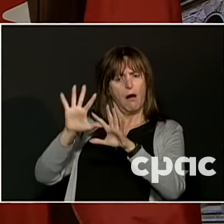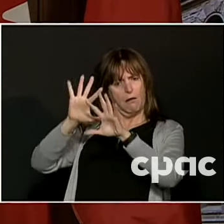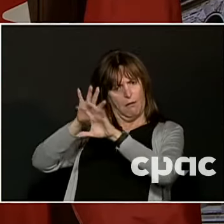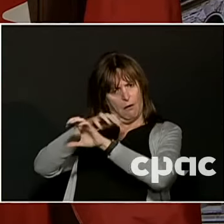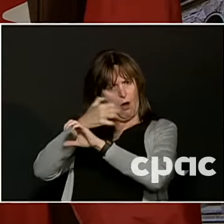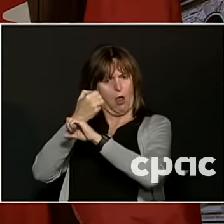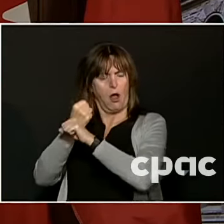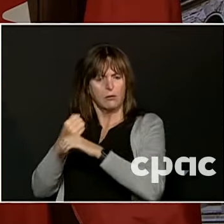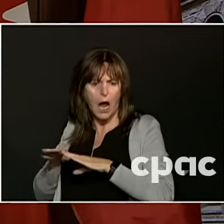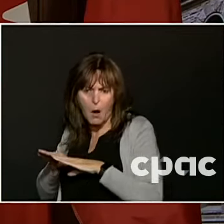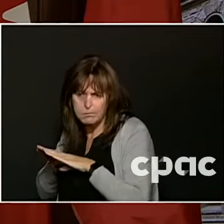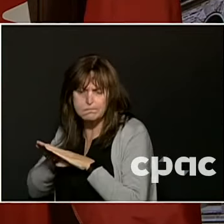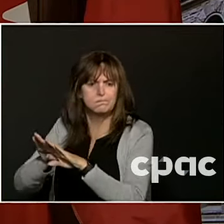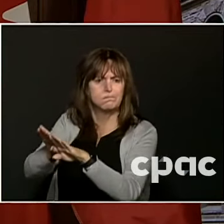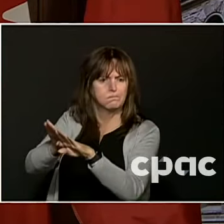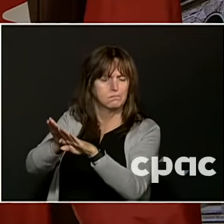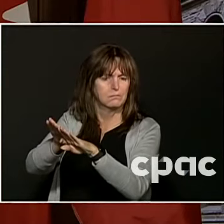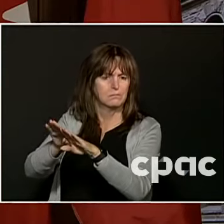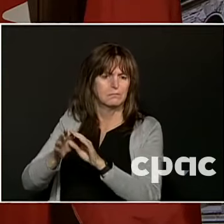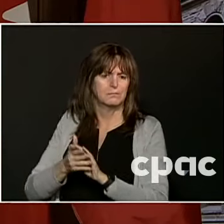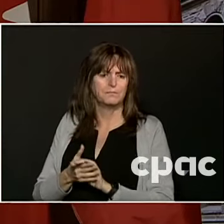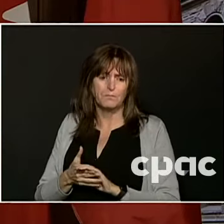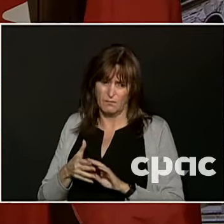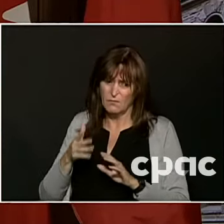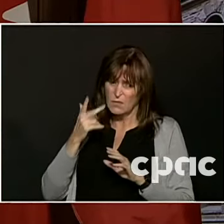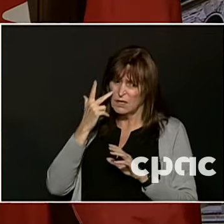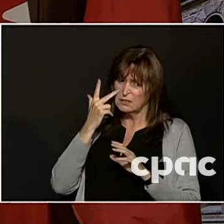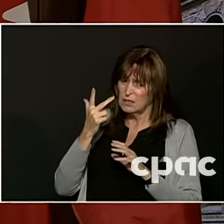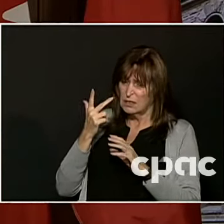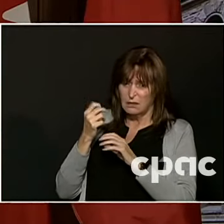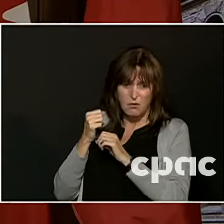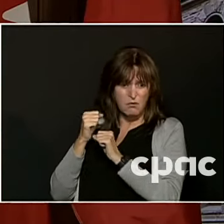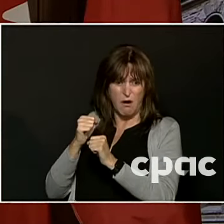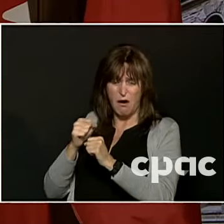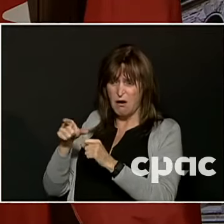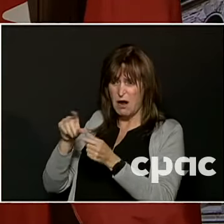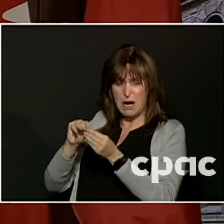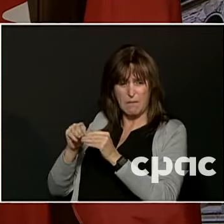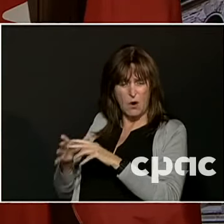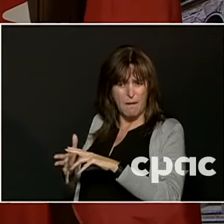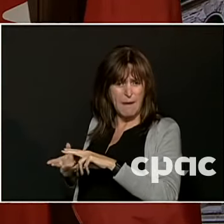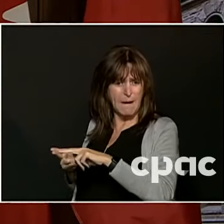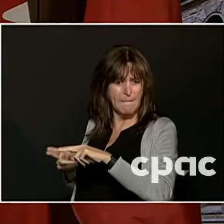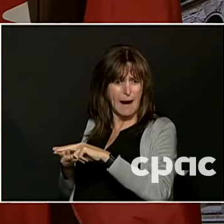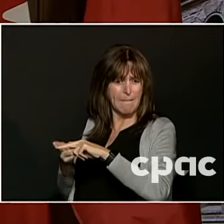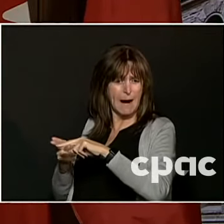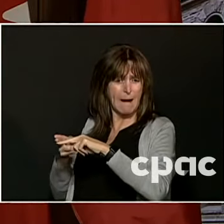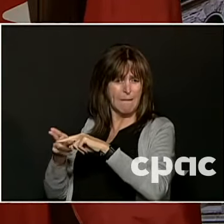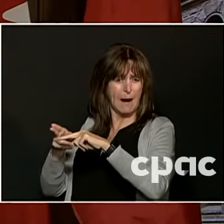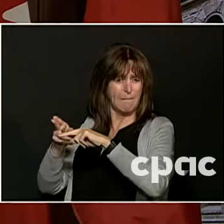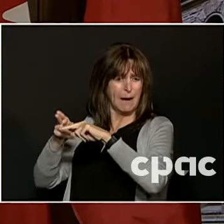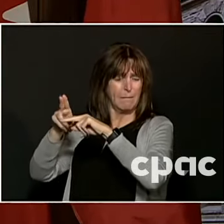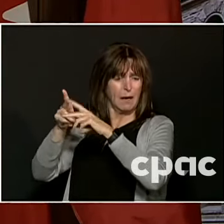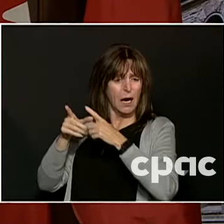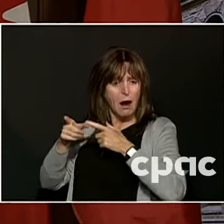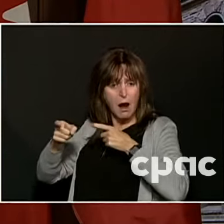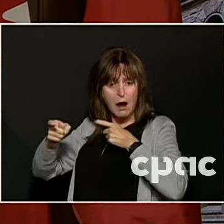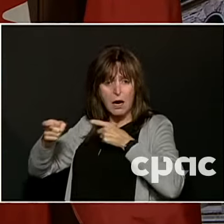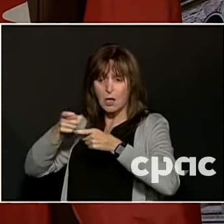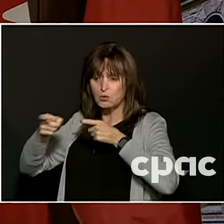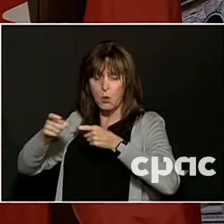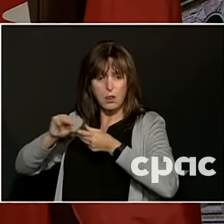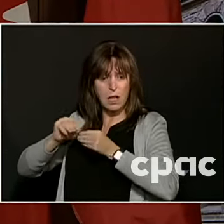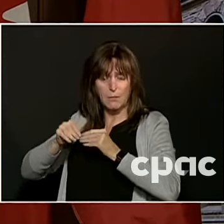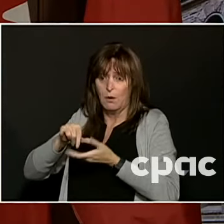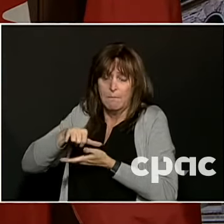given the strong case growth up until that point, it was very challenging to get control over the total case growth. Basic